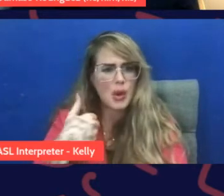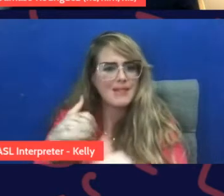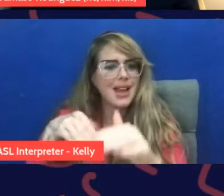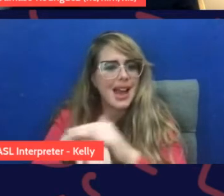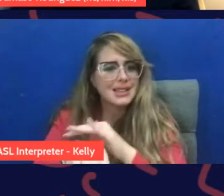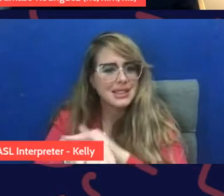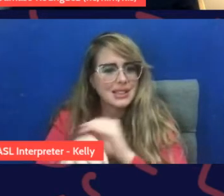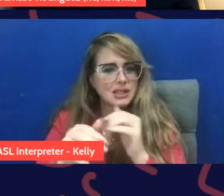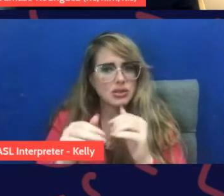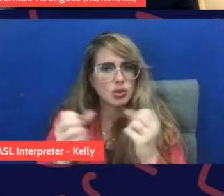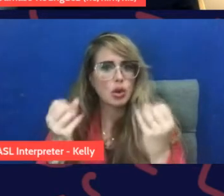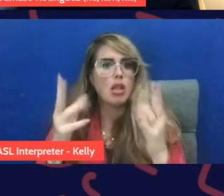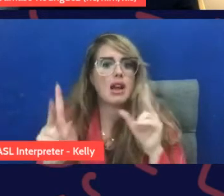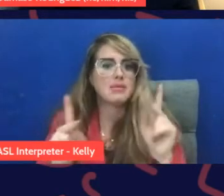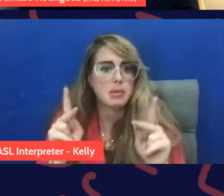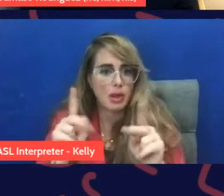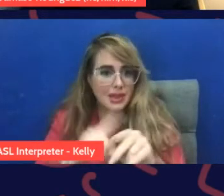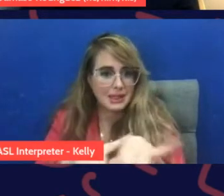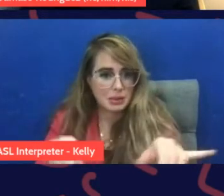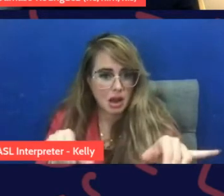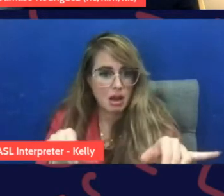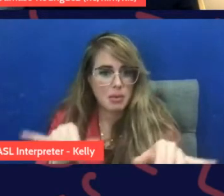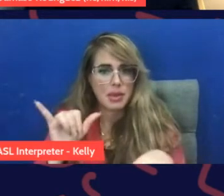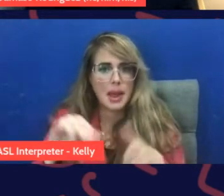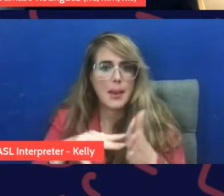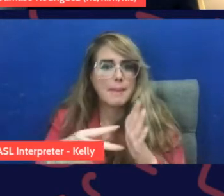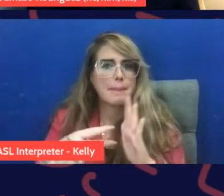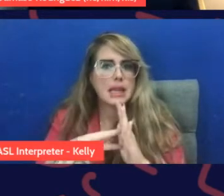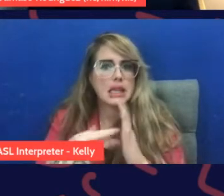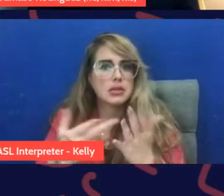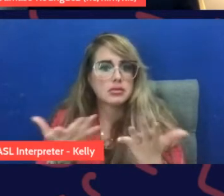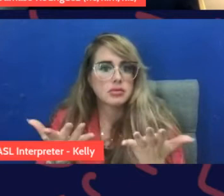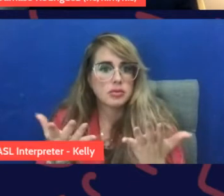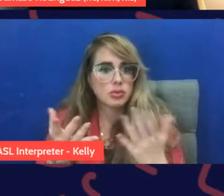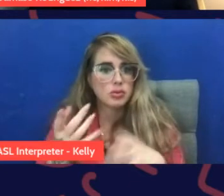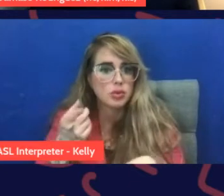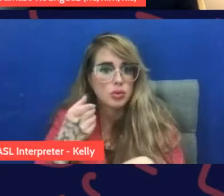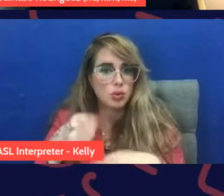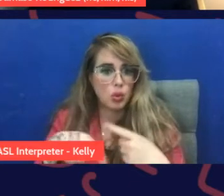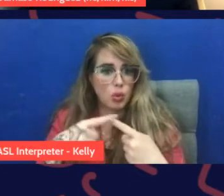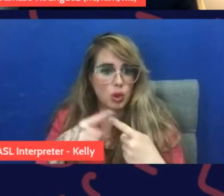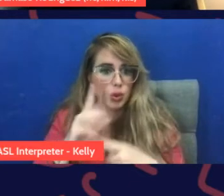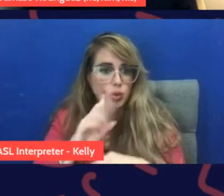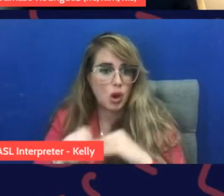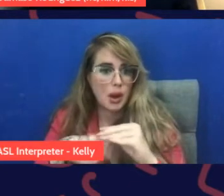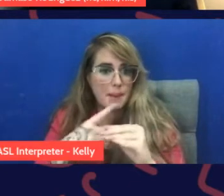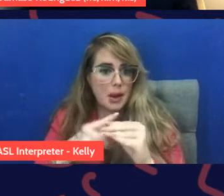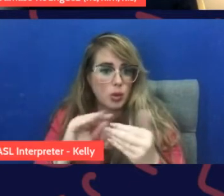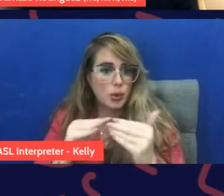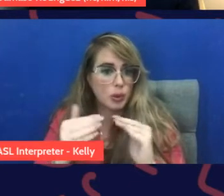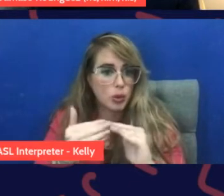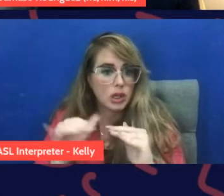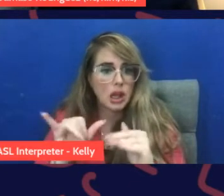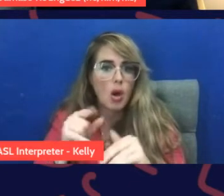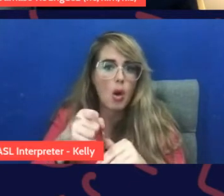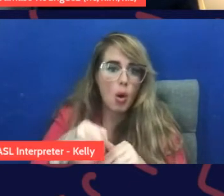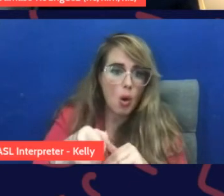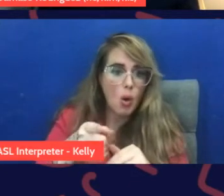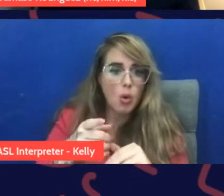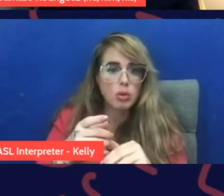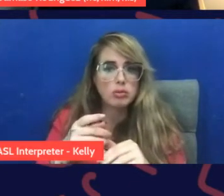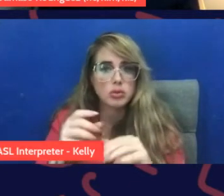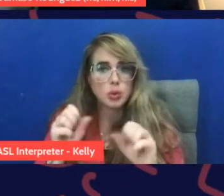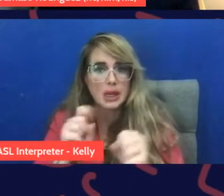of people all at once, which means that like you. Whenever you talk about a community, like, oh, you can make one right here,